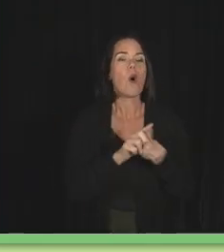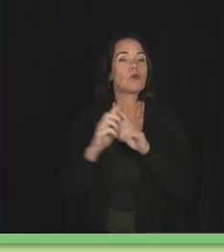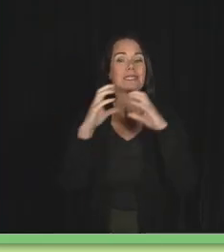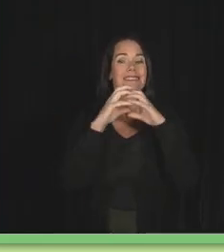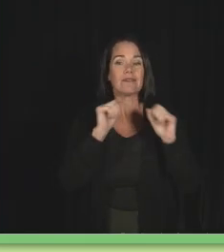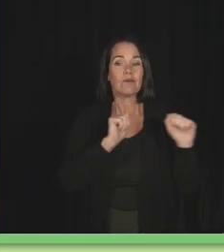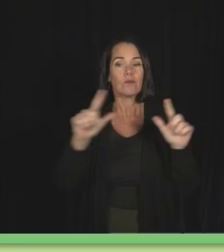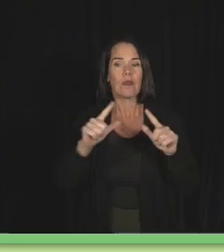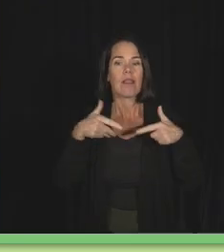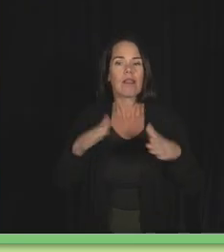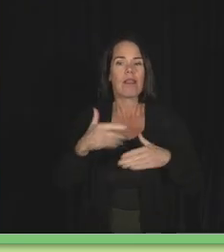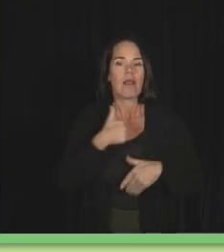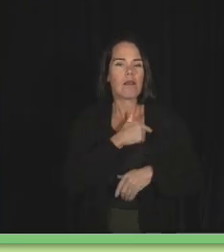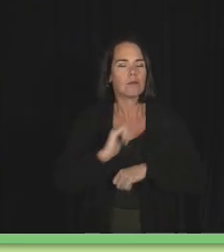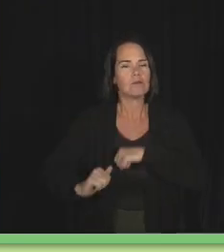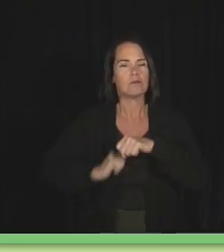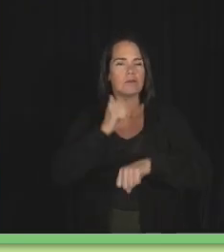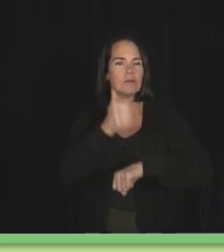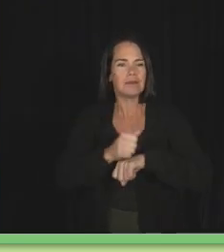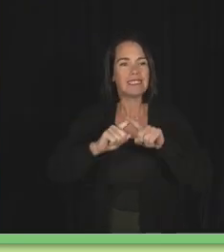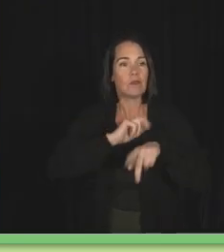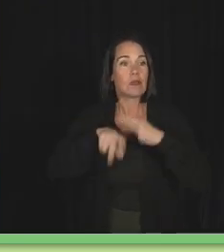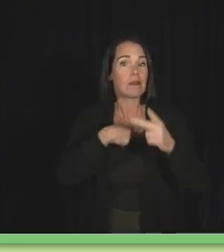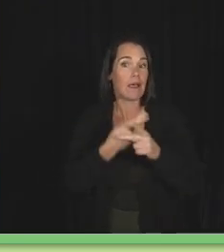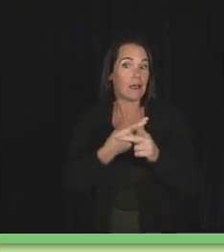us to build solutions like the command line tool.